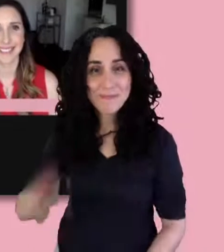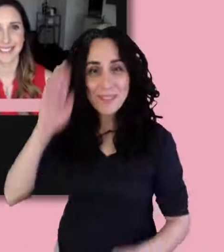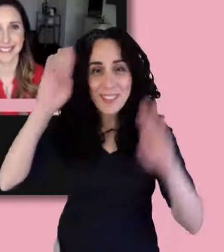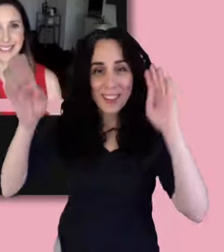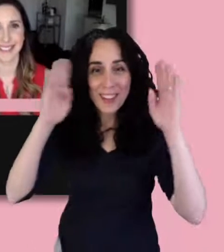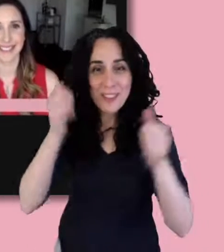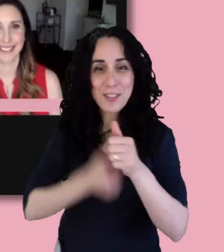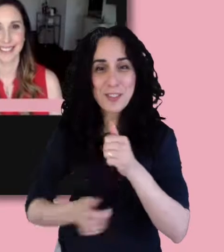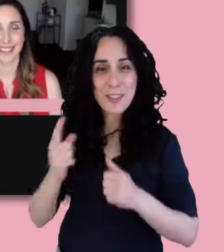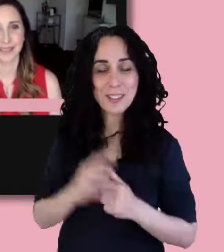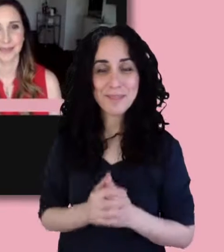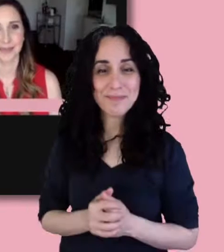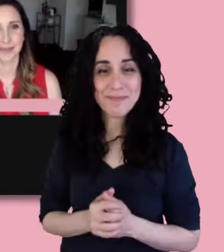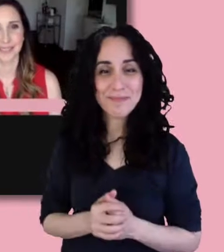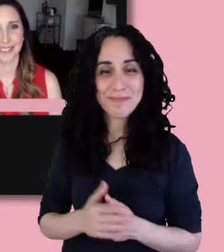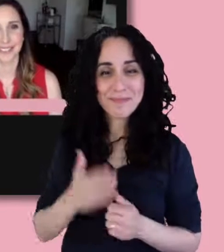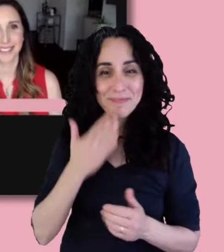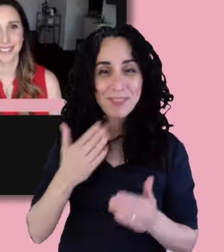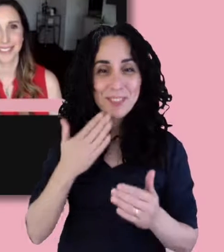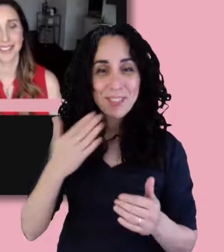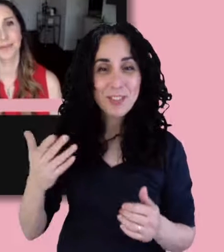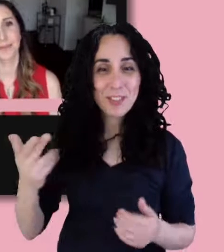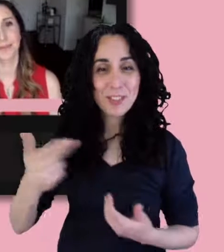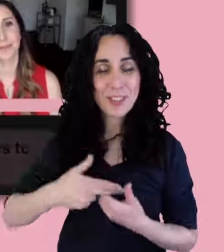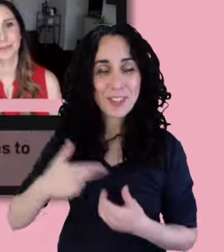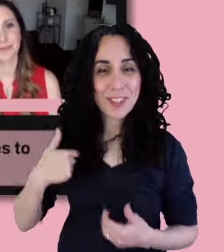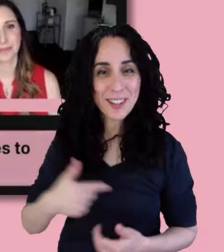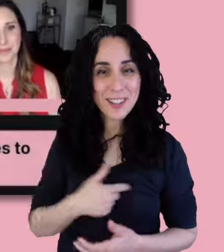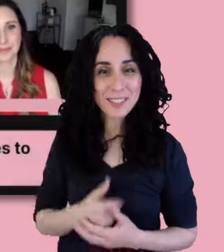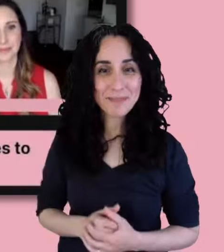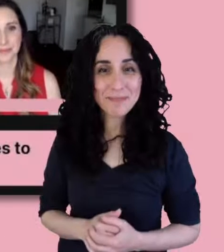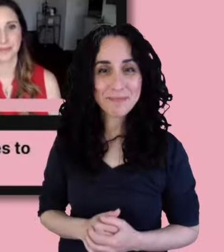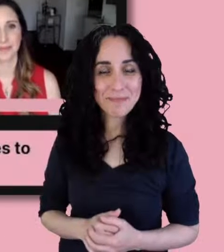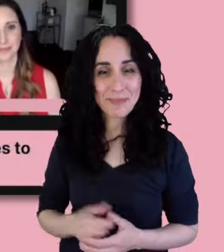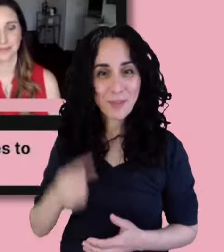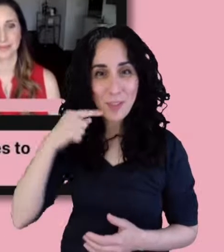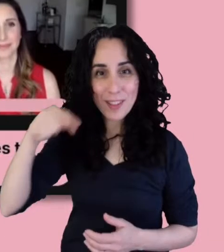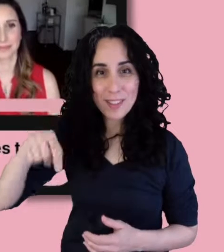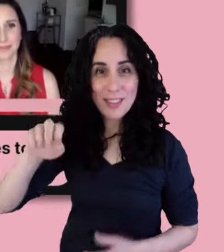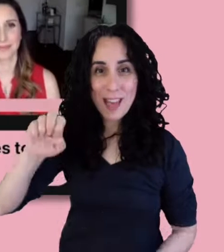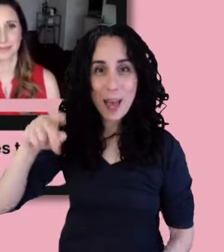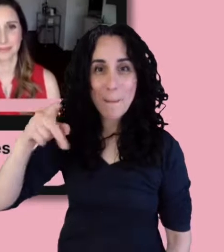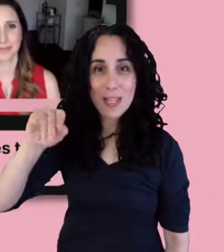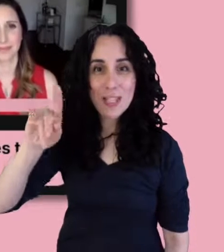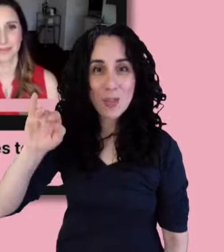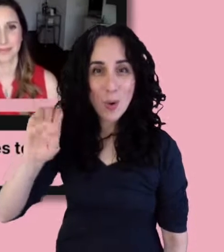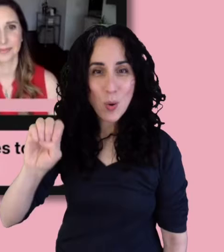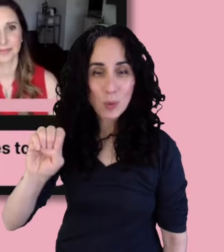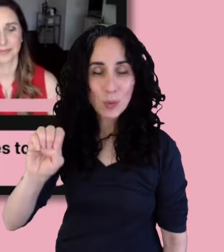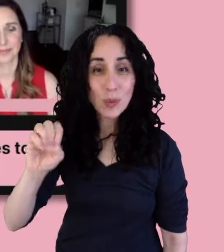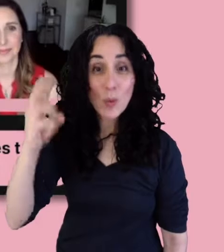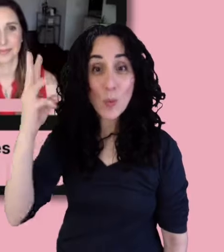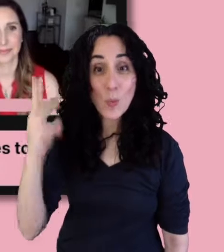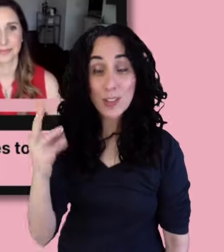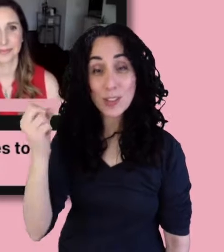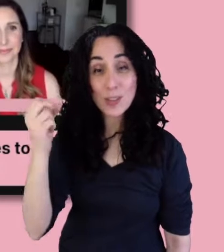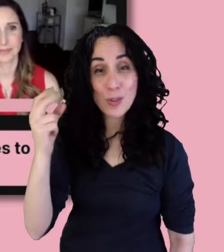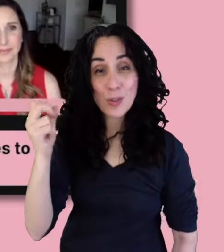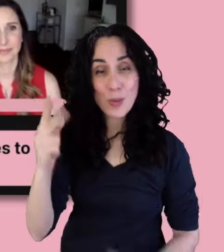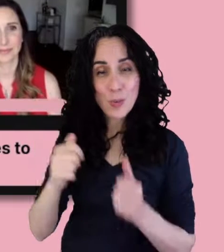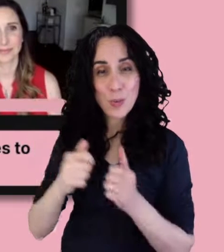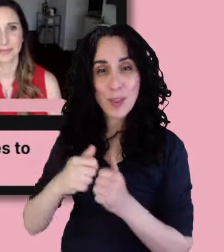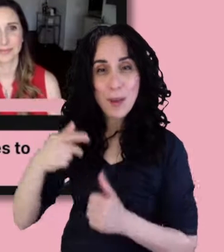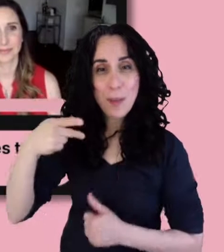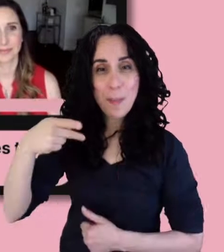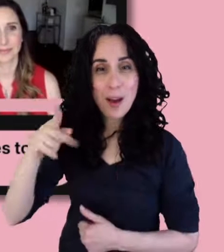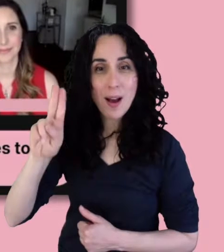Hi, hello everyone, and thank you so much for joining us for this episode of Wednesdays at Noon